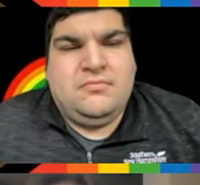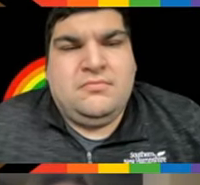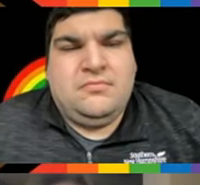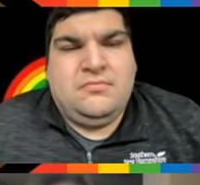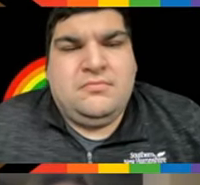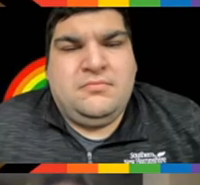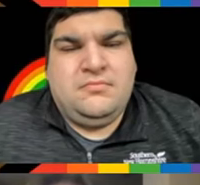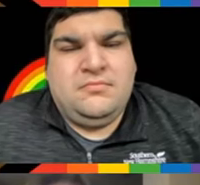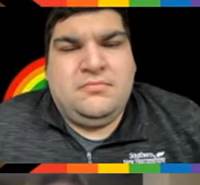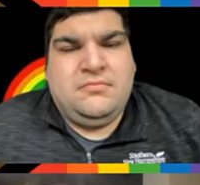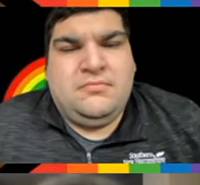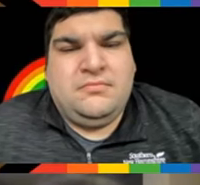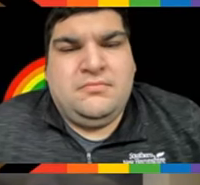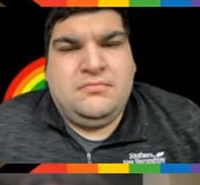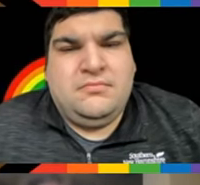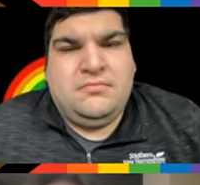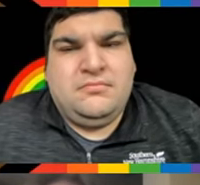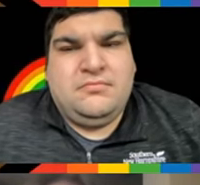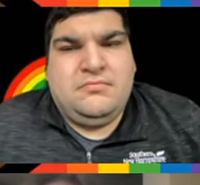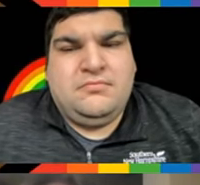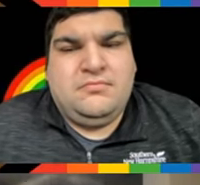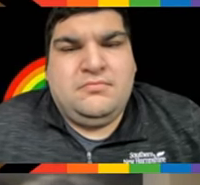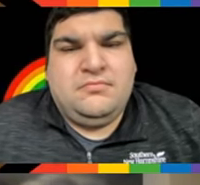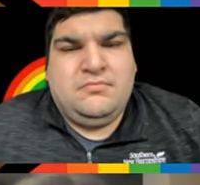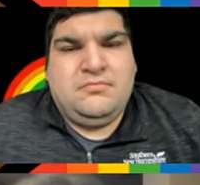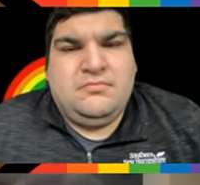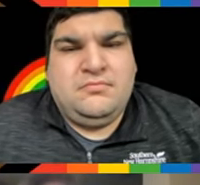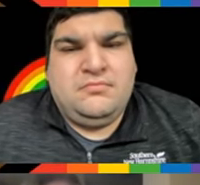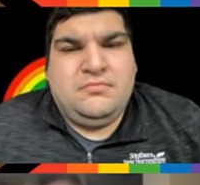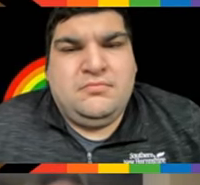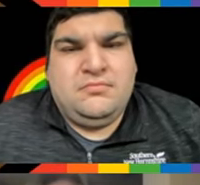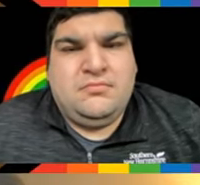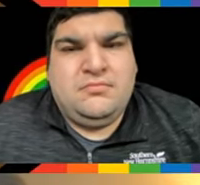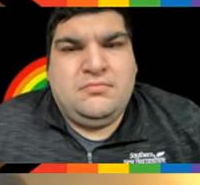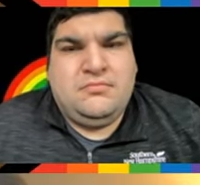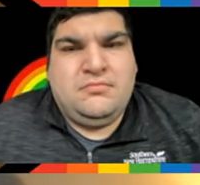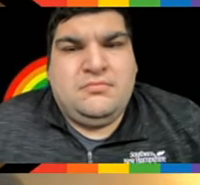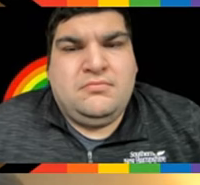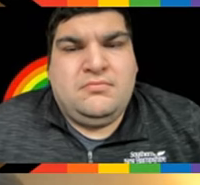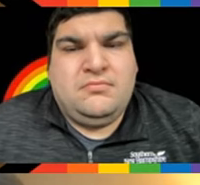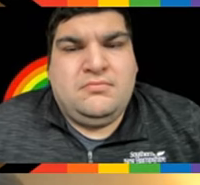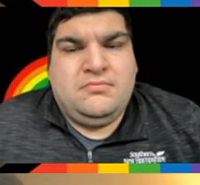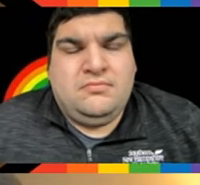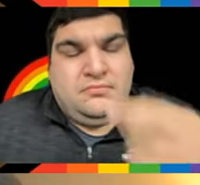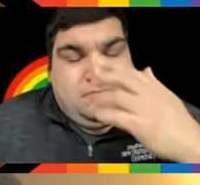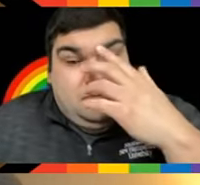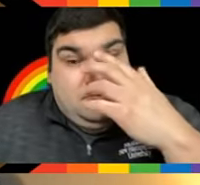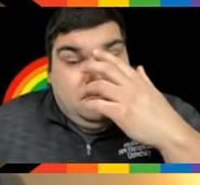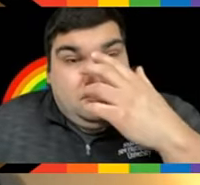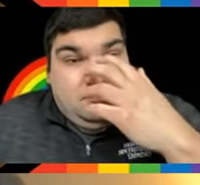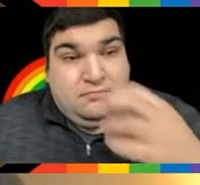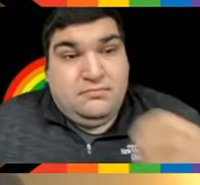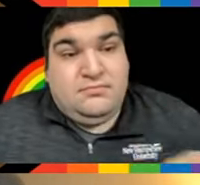Lab. Our next and final workshop is the Self